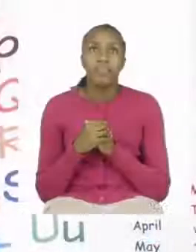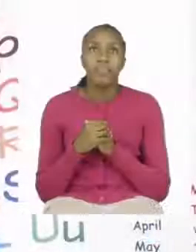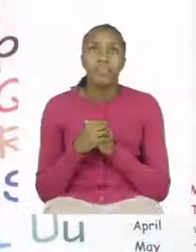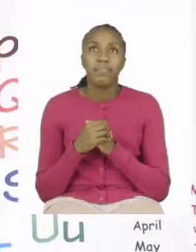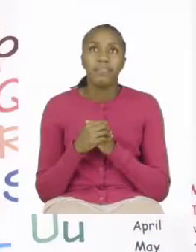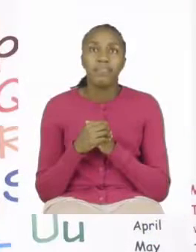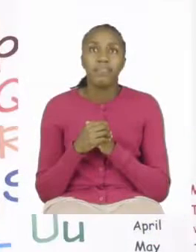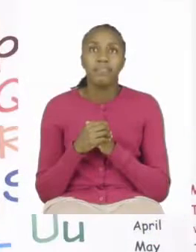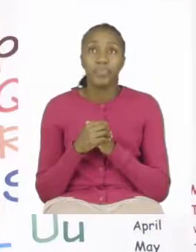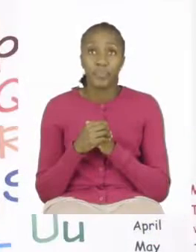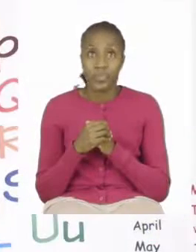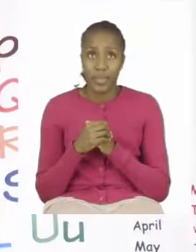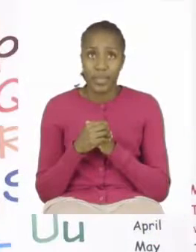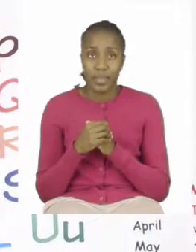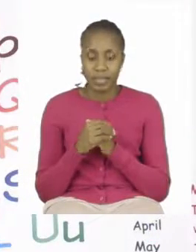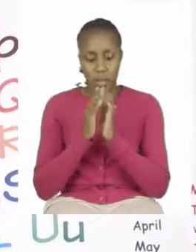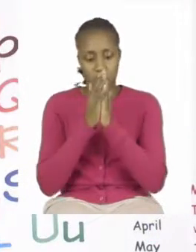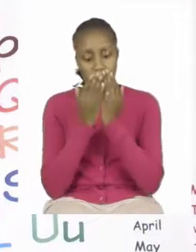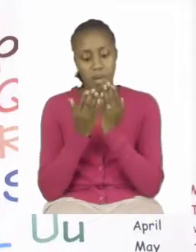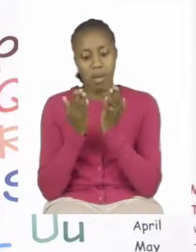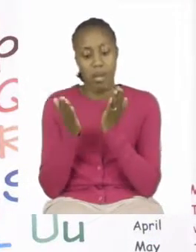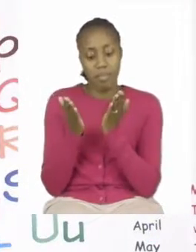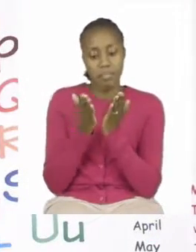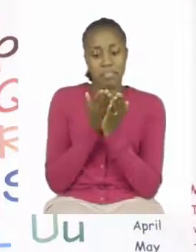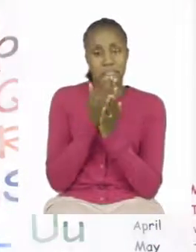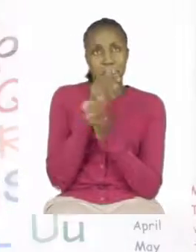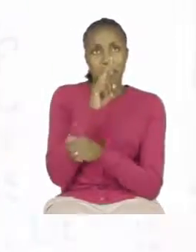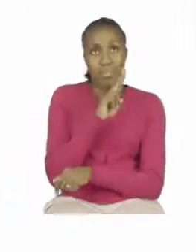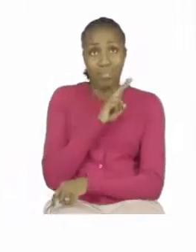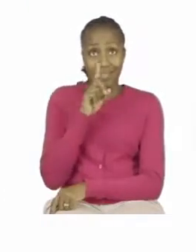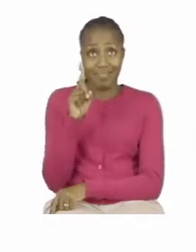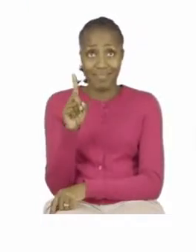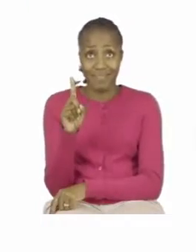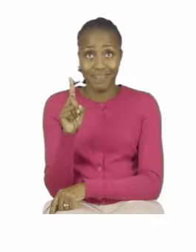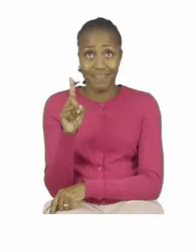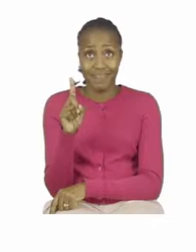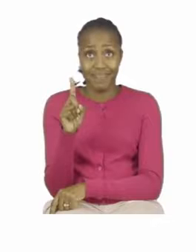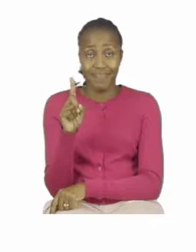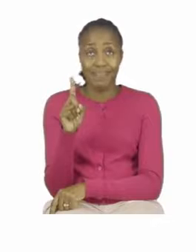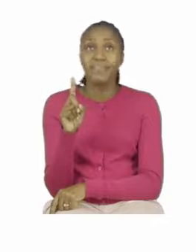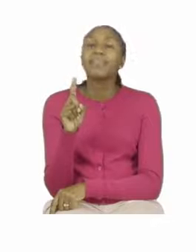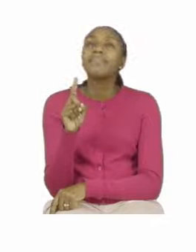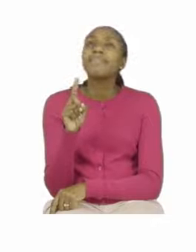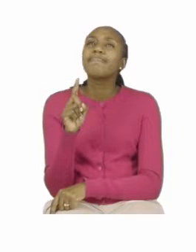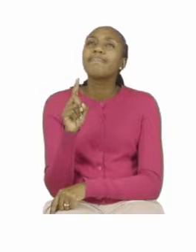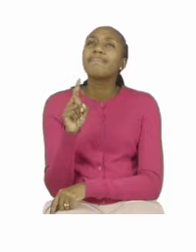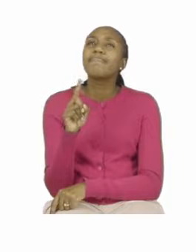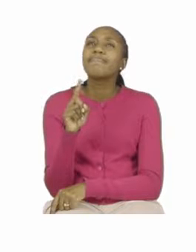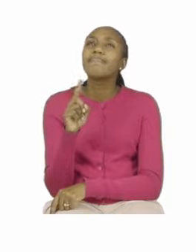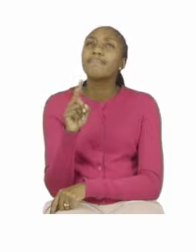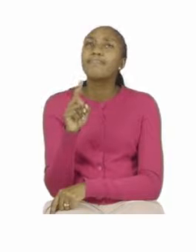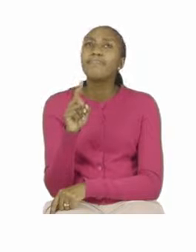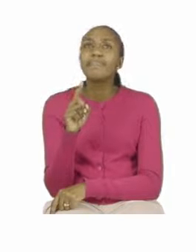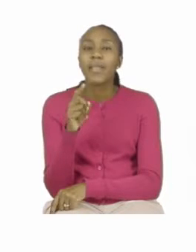Now, boys and girls, let us go to our first exercise on page 21. On page 21, we are going to be